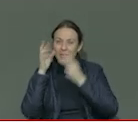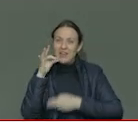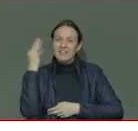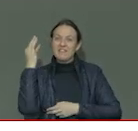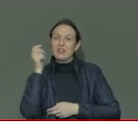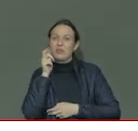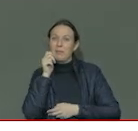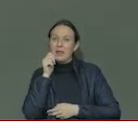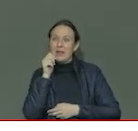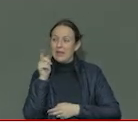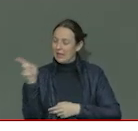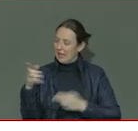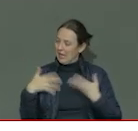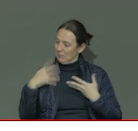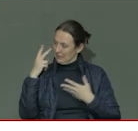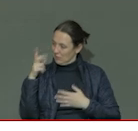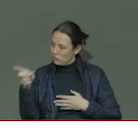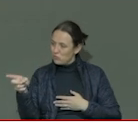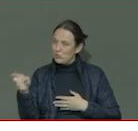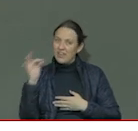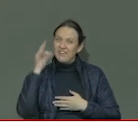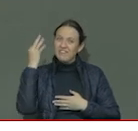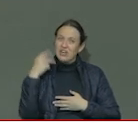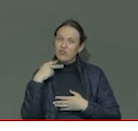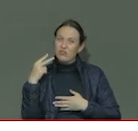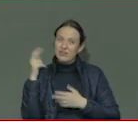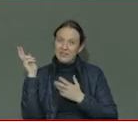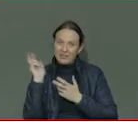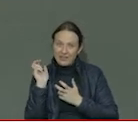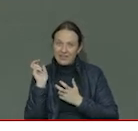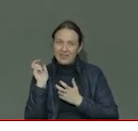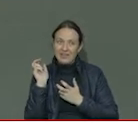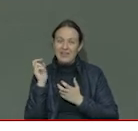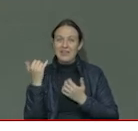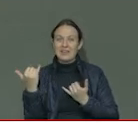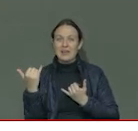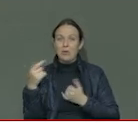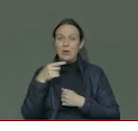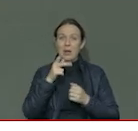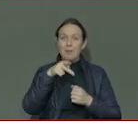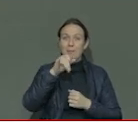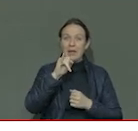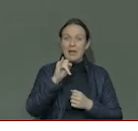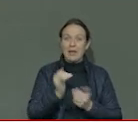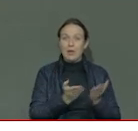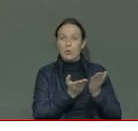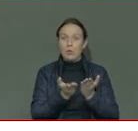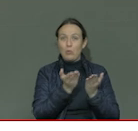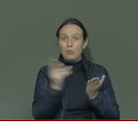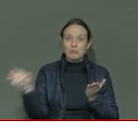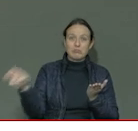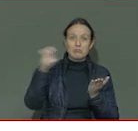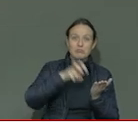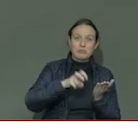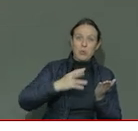so happy to see you. He hears the French accent. He wants to come onto Pi's boat. Does he want